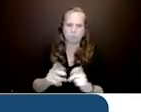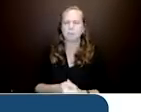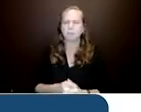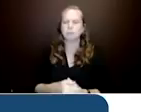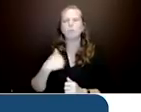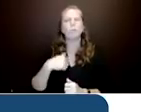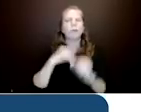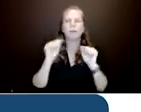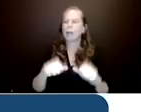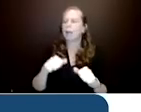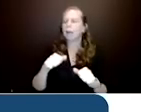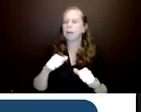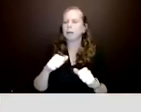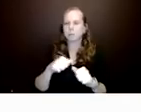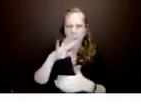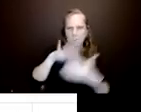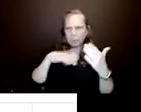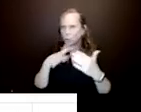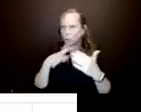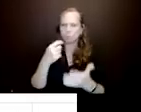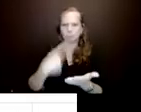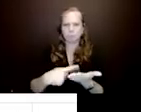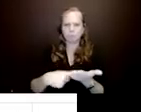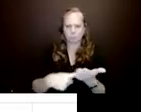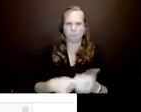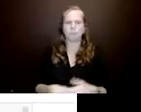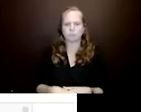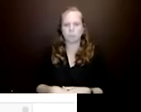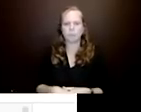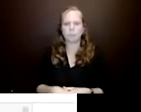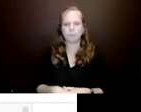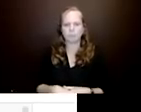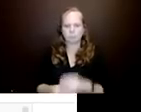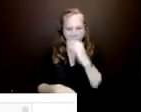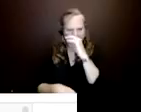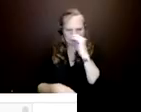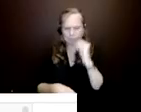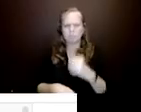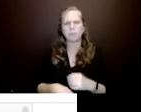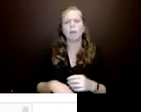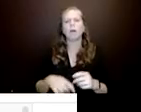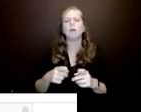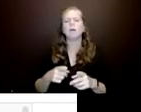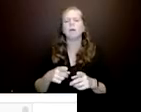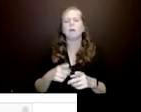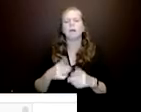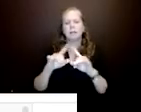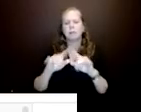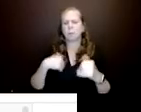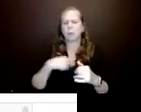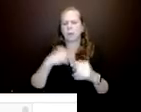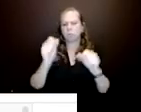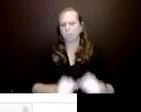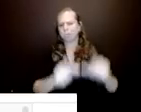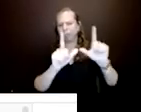that schedule specifically. Let's begin with the middle school. And while we're pulling that up, Dr. Guerrero, I do want